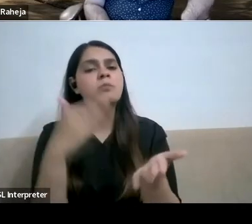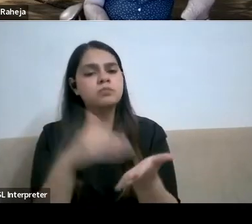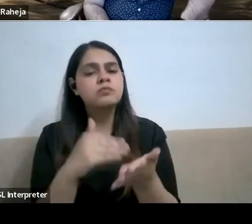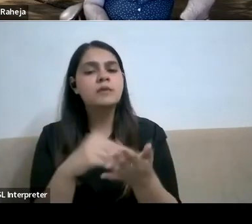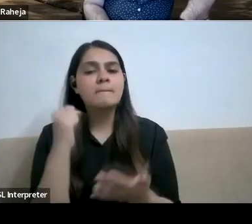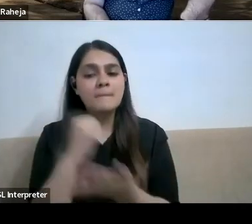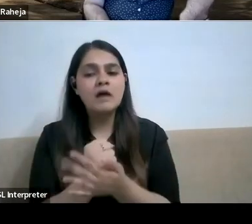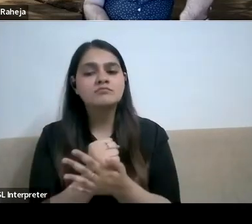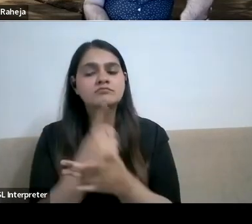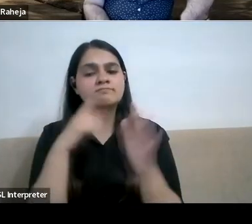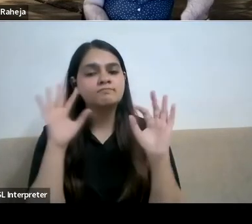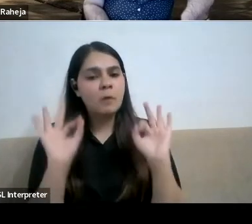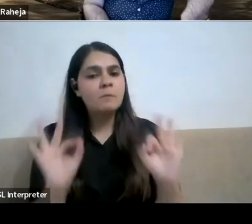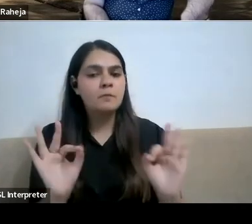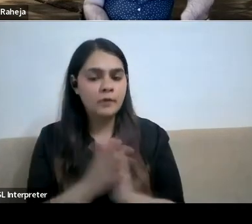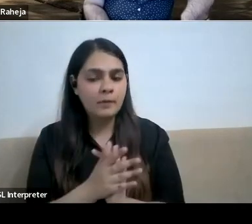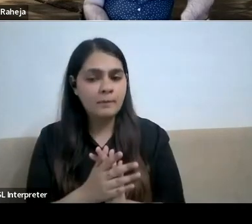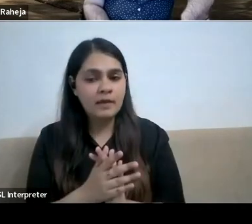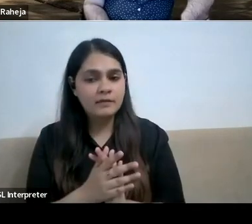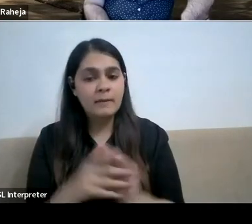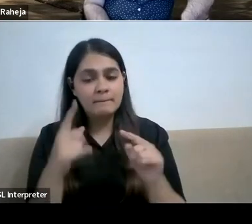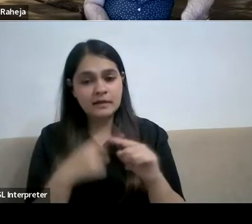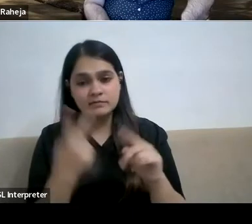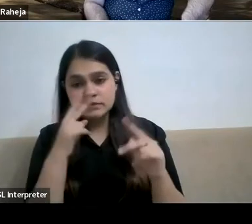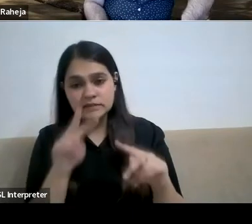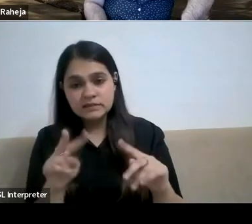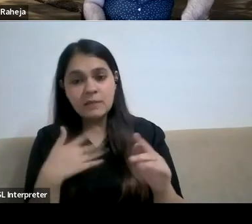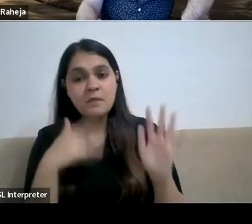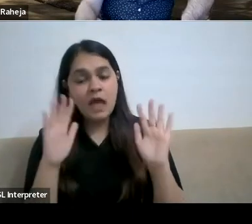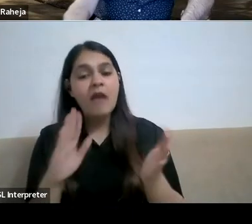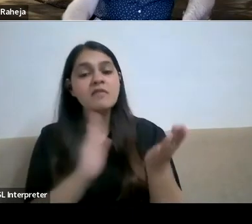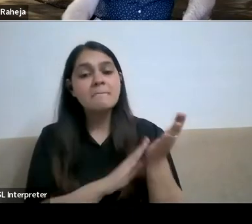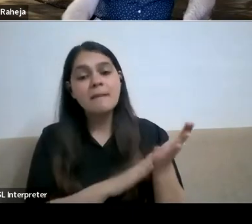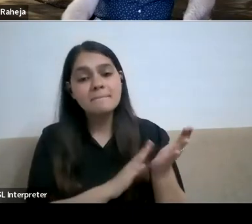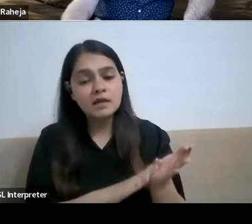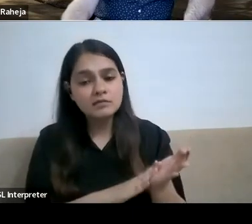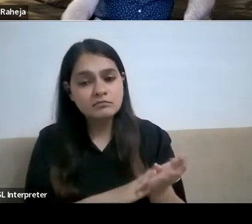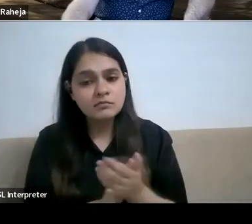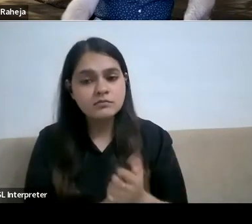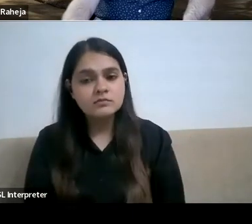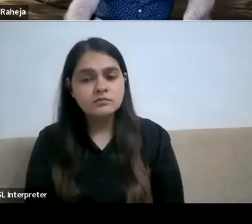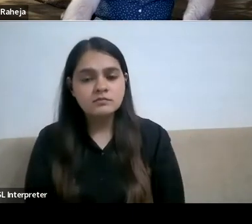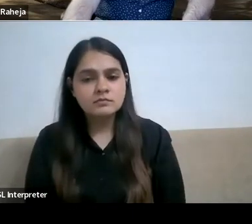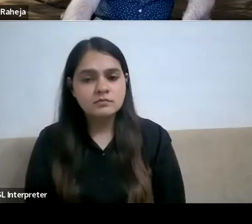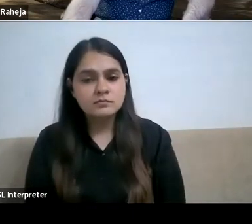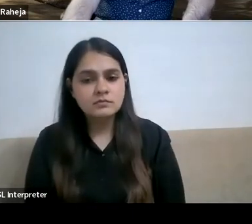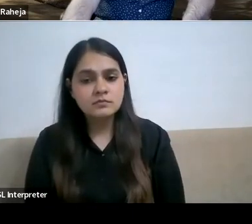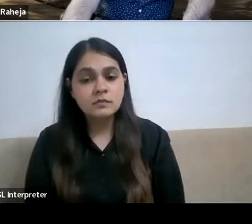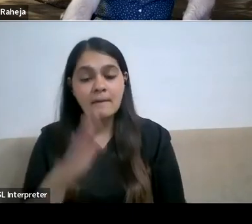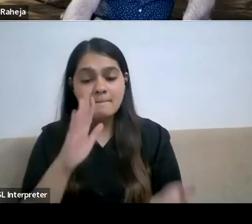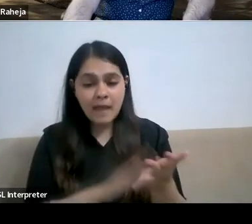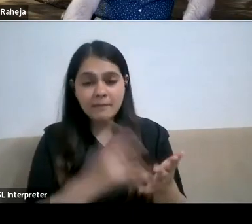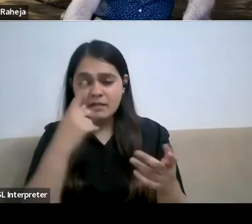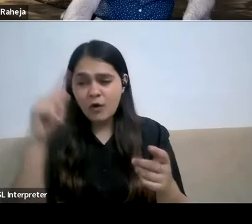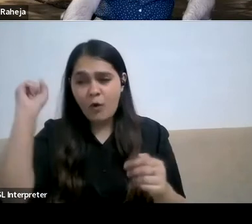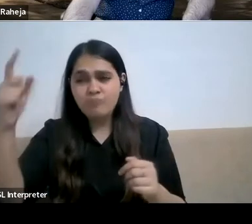properly, and making sure that we have the members are as diverse as